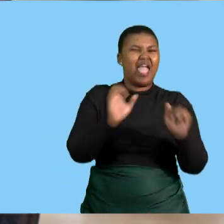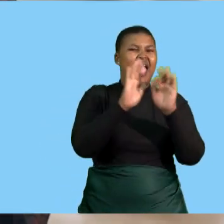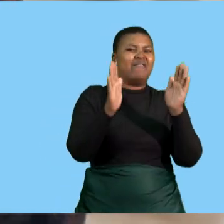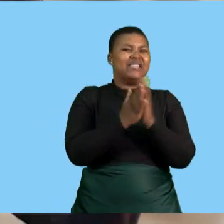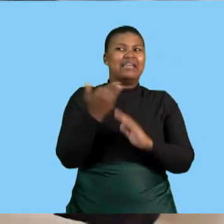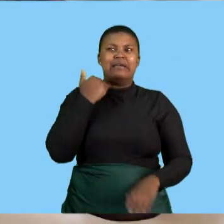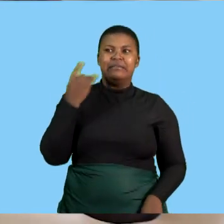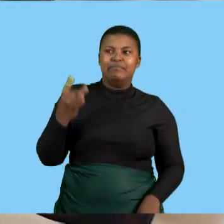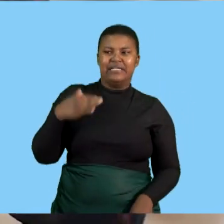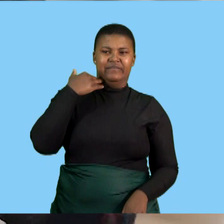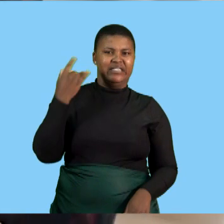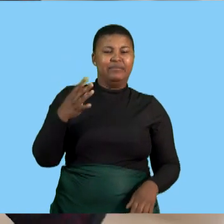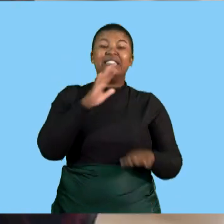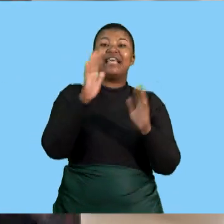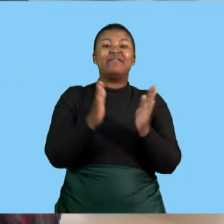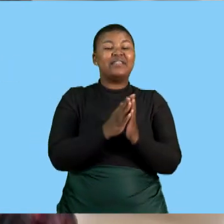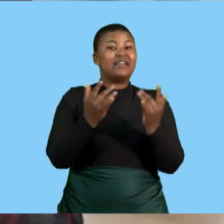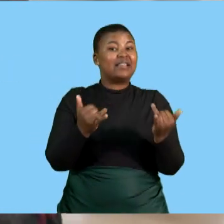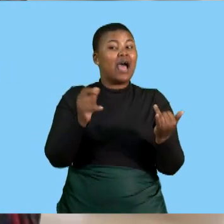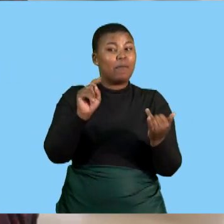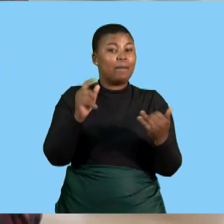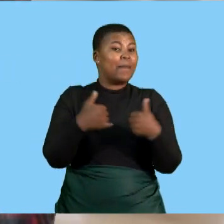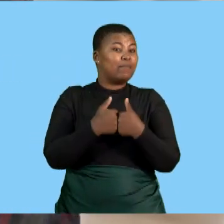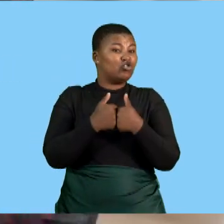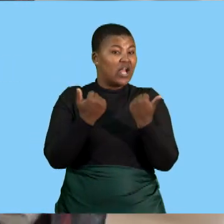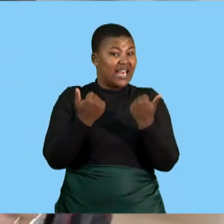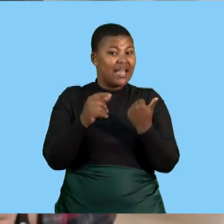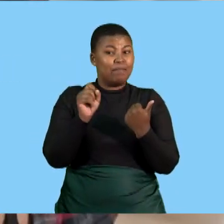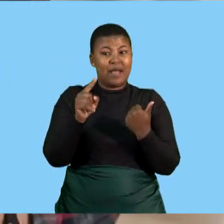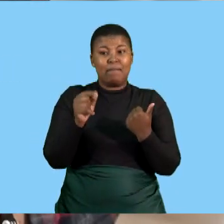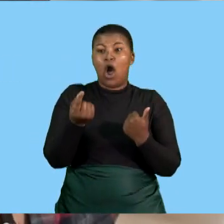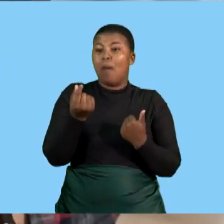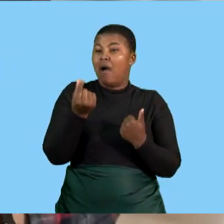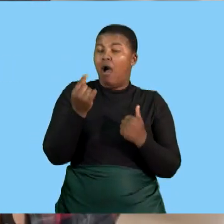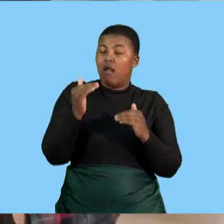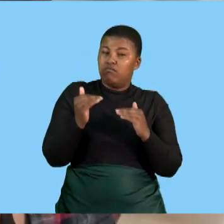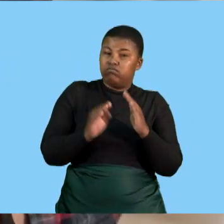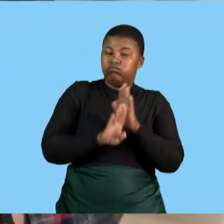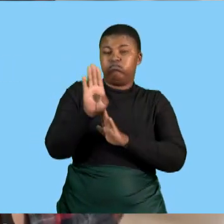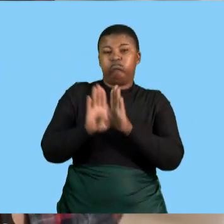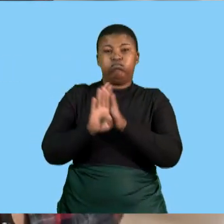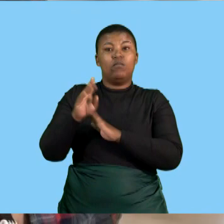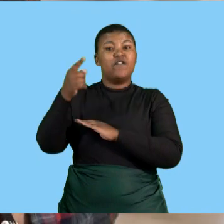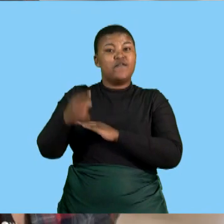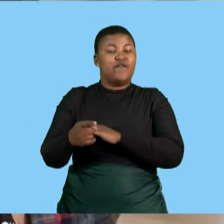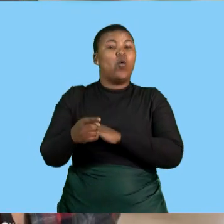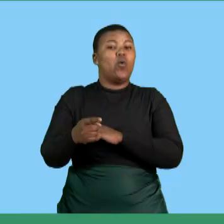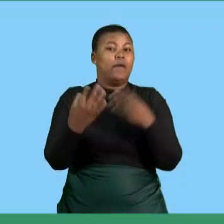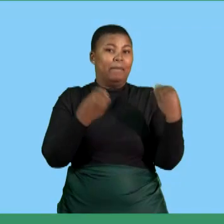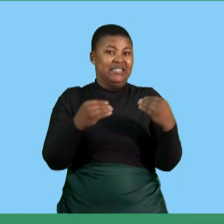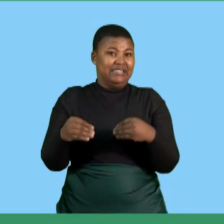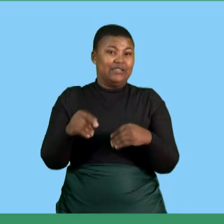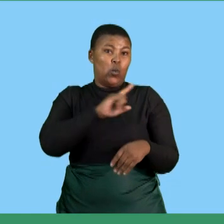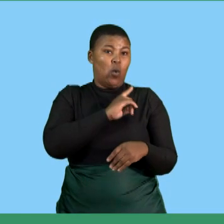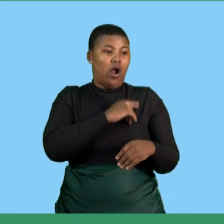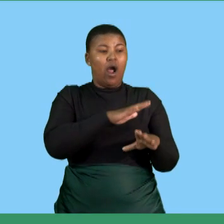less and everything is becoming more expensive. So the challenge will be that there is rising costs for our business